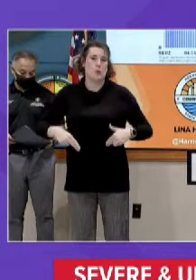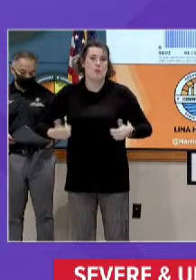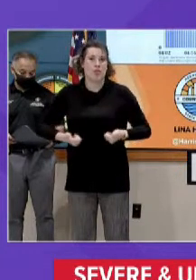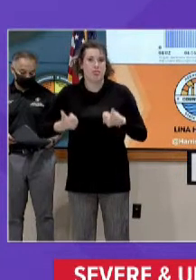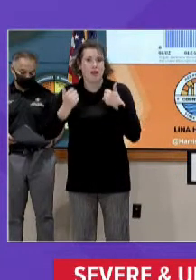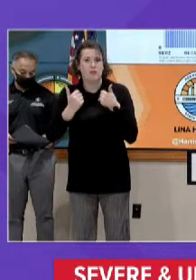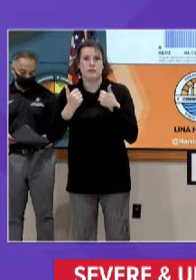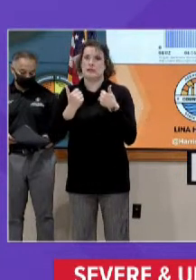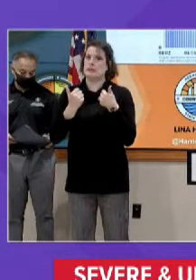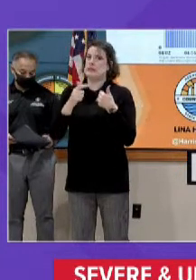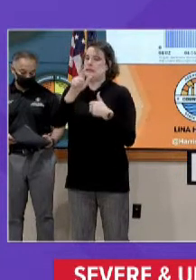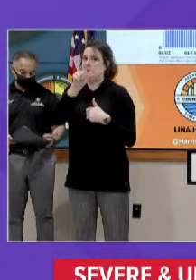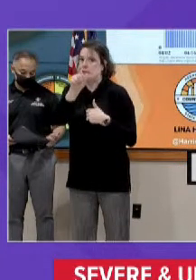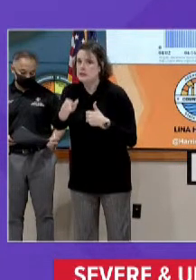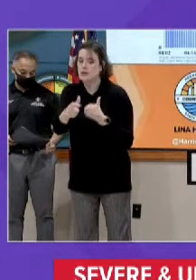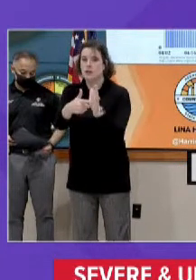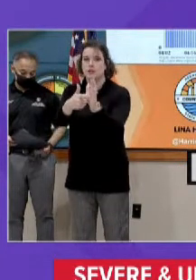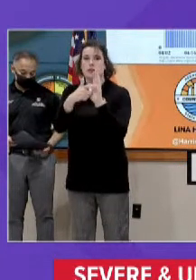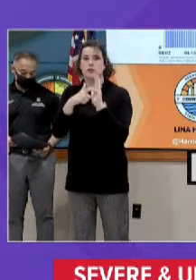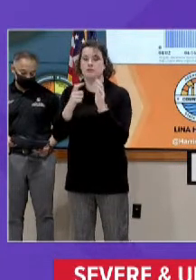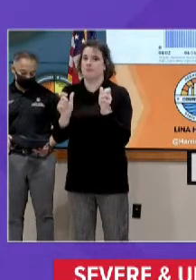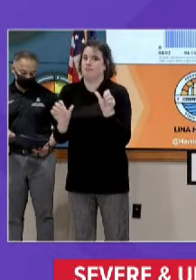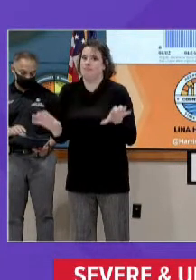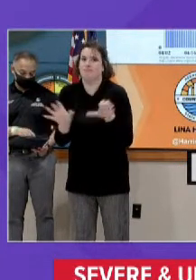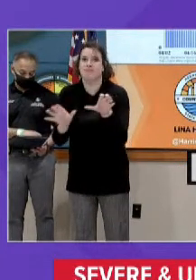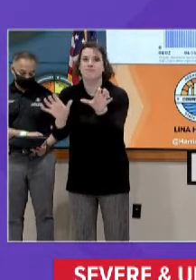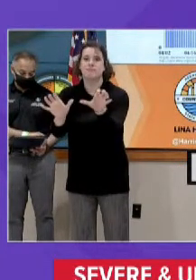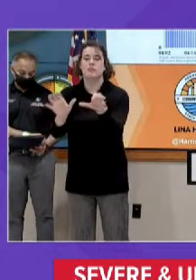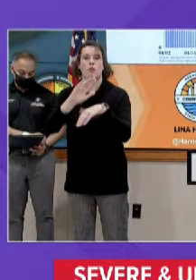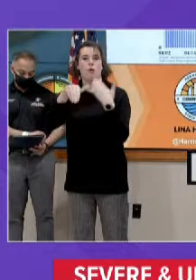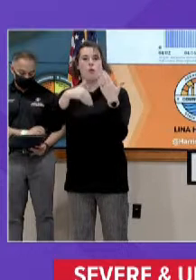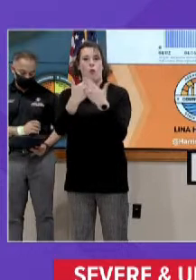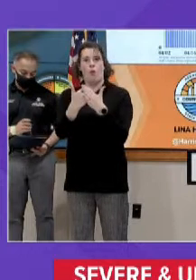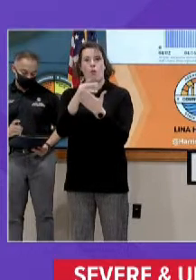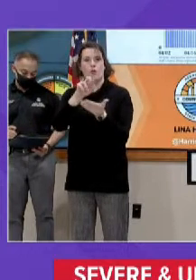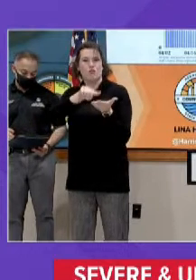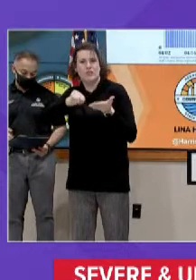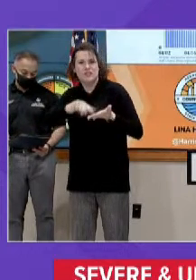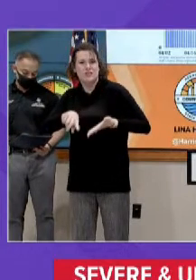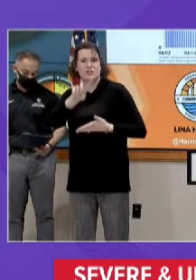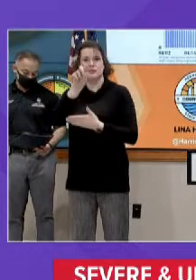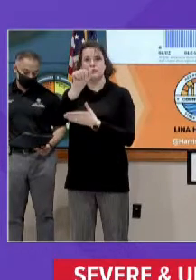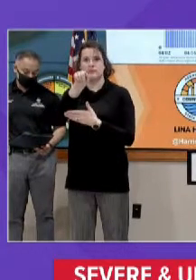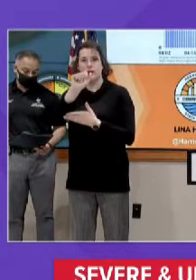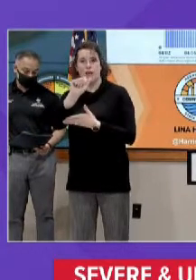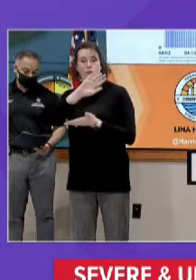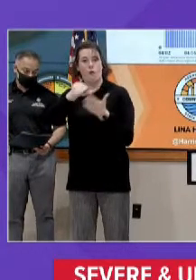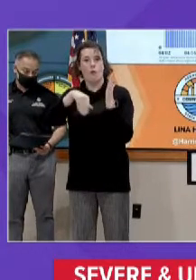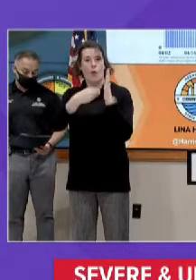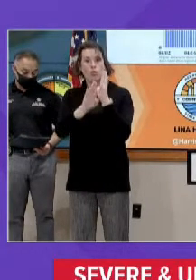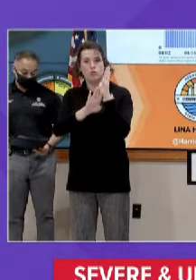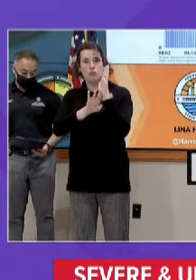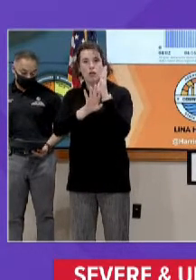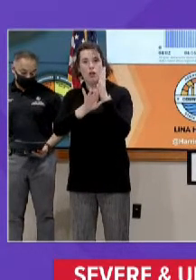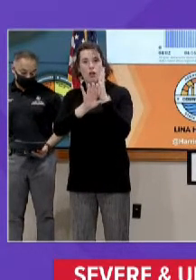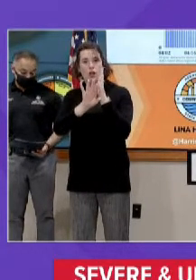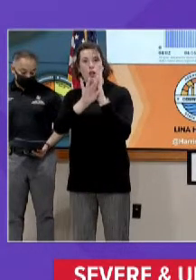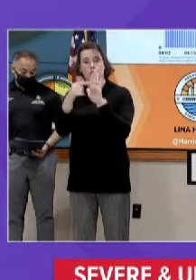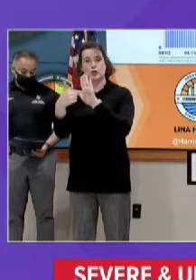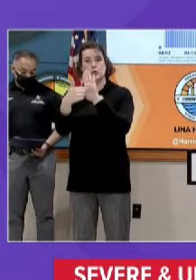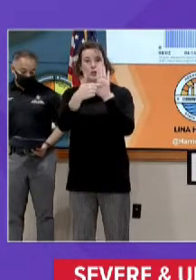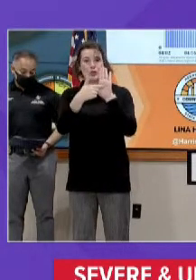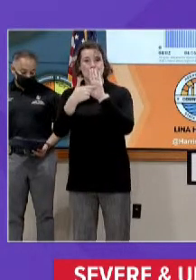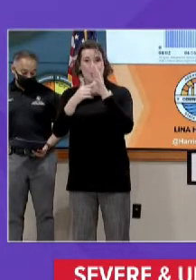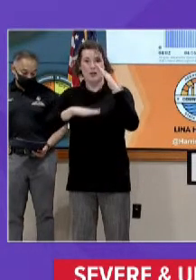sustained action. All of this data is what I'm relying on. The curves that show our capacity running out